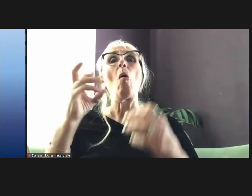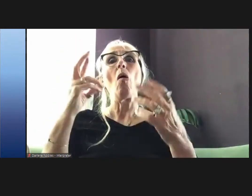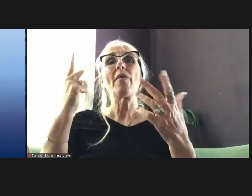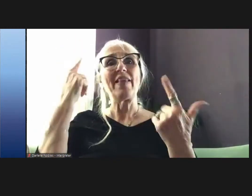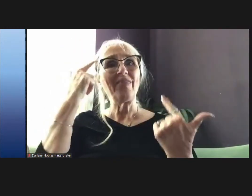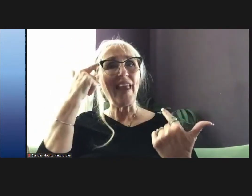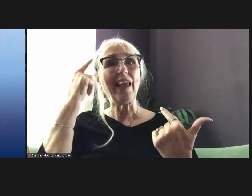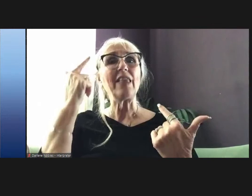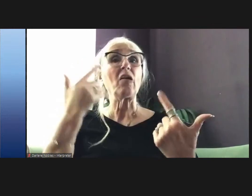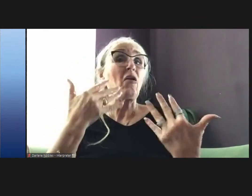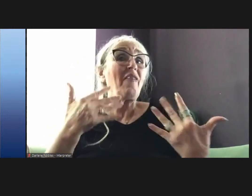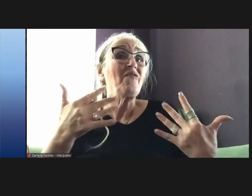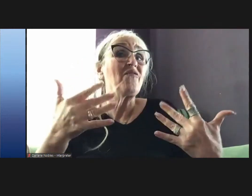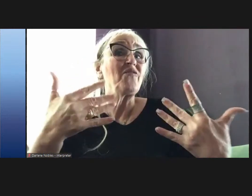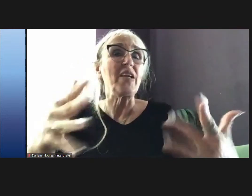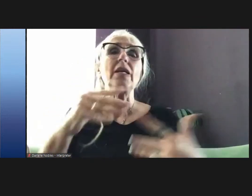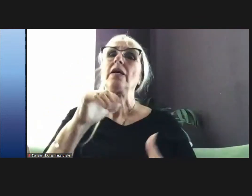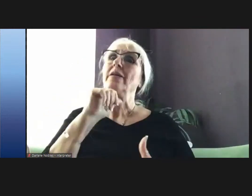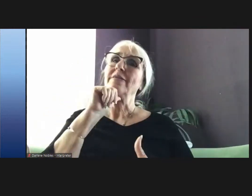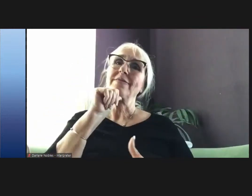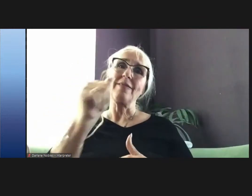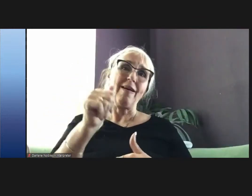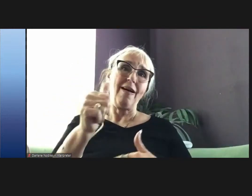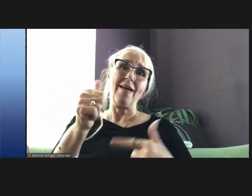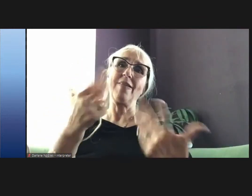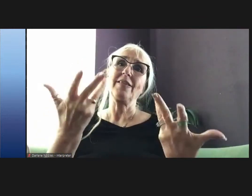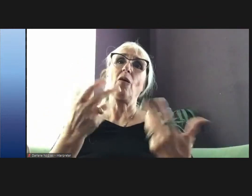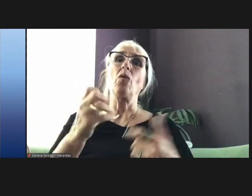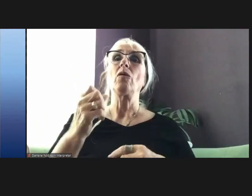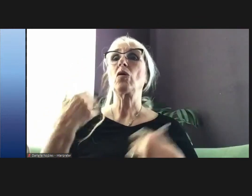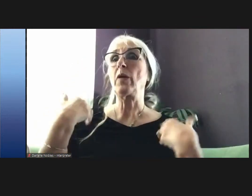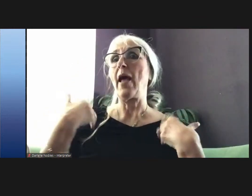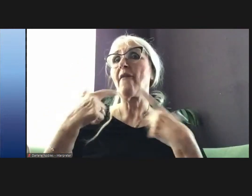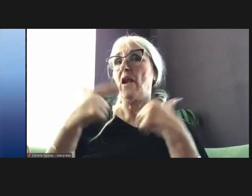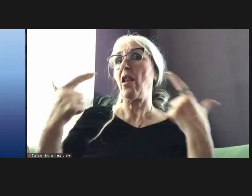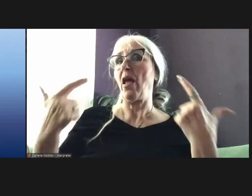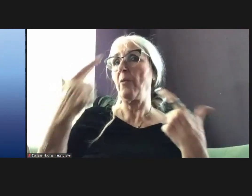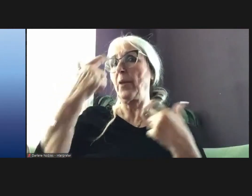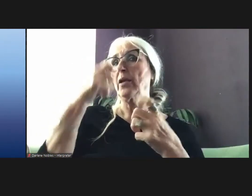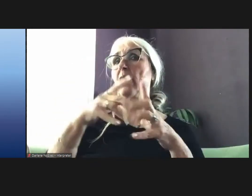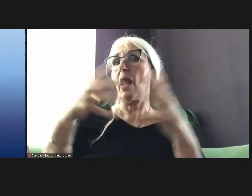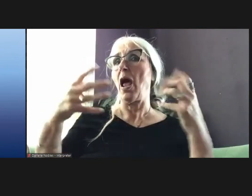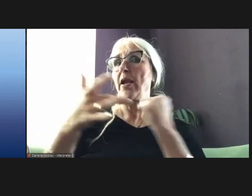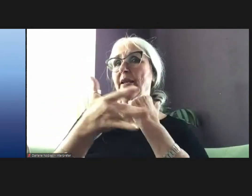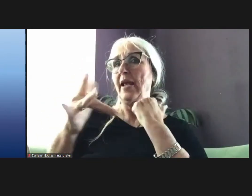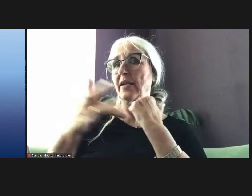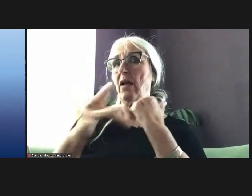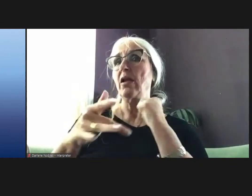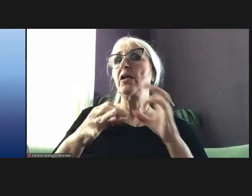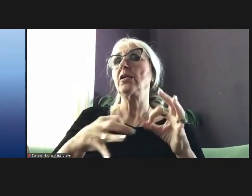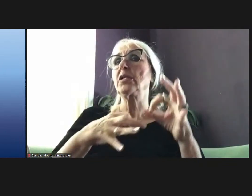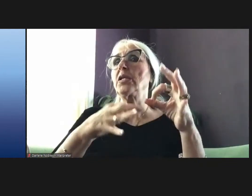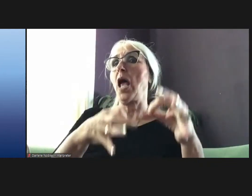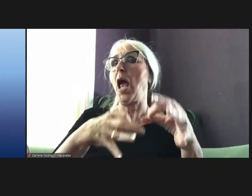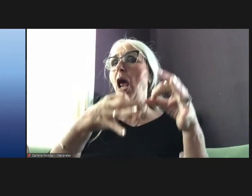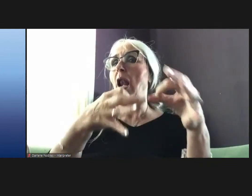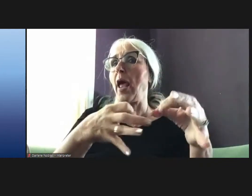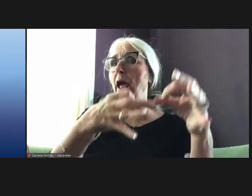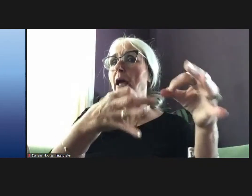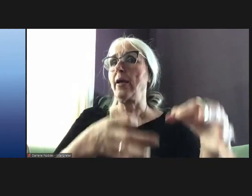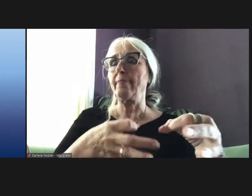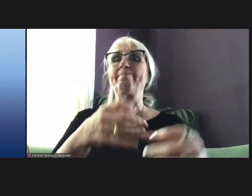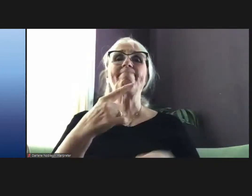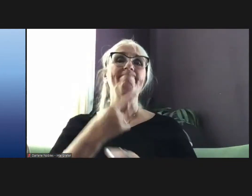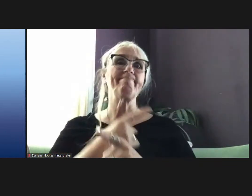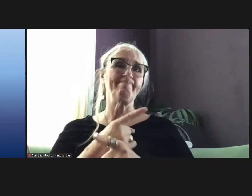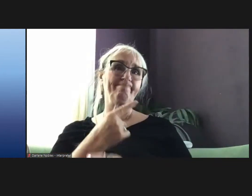get finished and they don't, I think so. you're gonna have a lot of this because so much of this technology and things like that is delayed. Yes. Yeah, I think you're right.